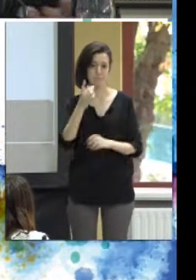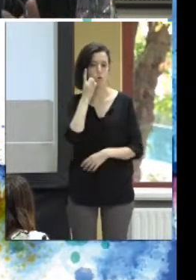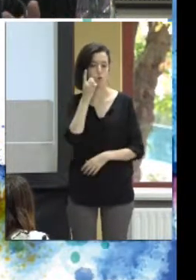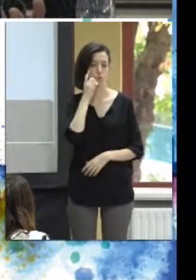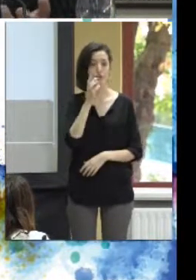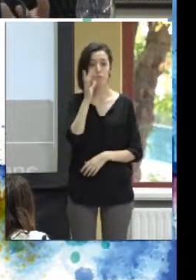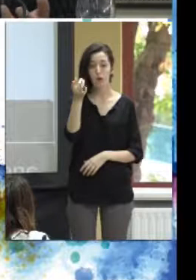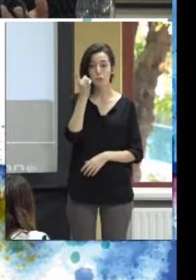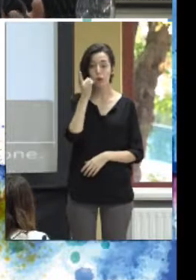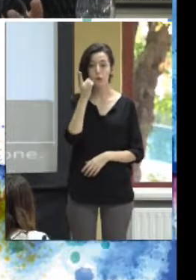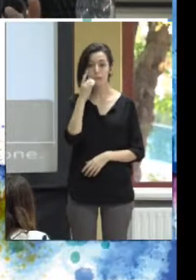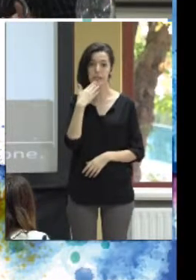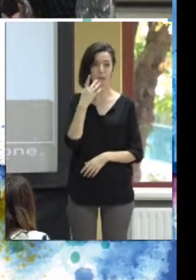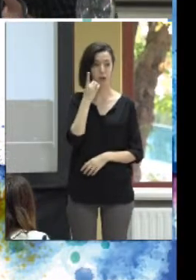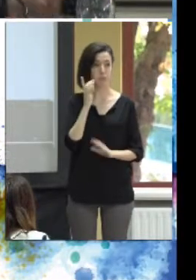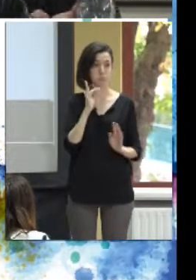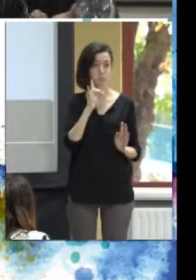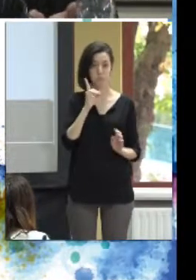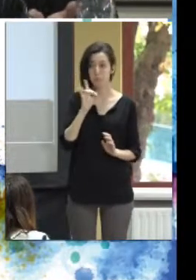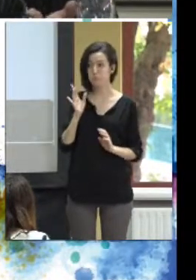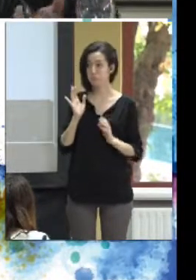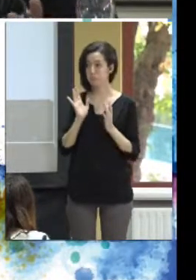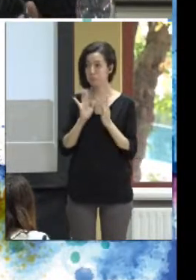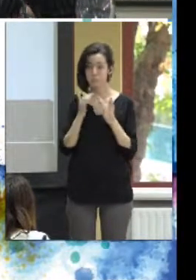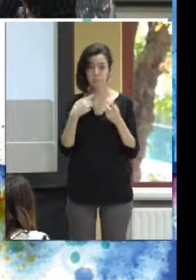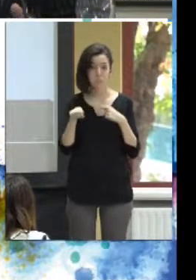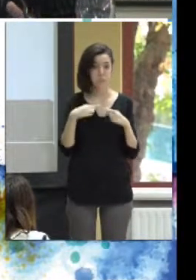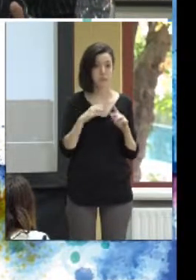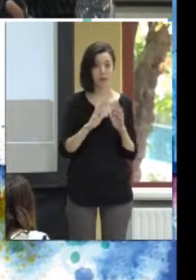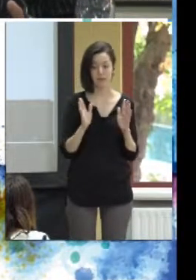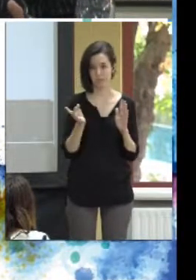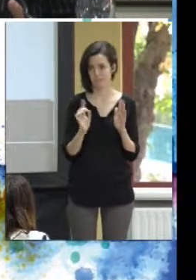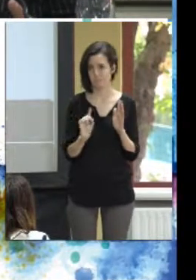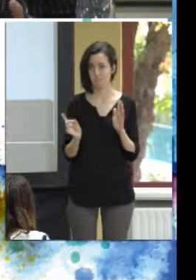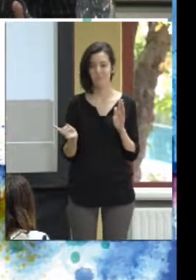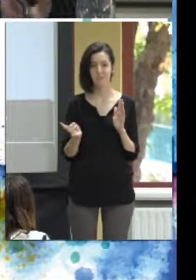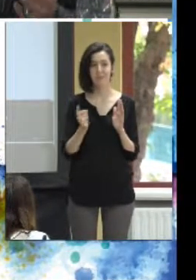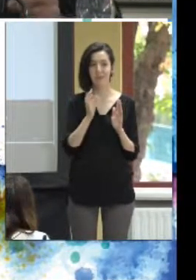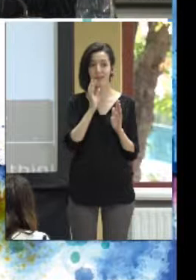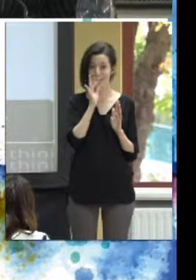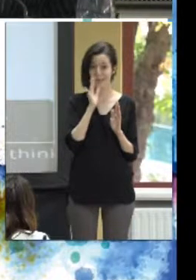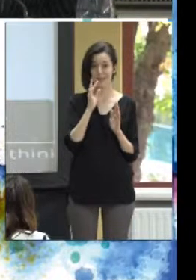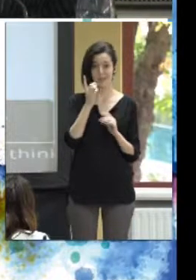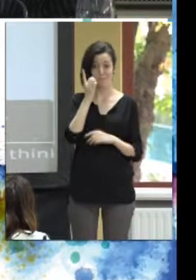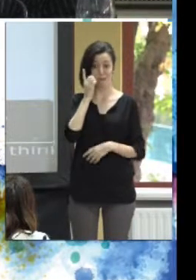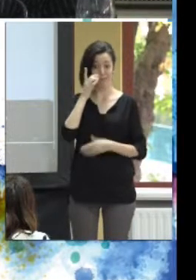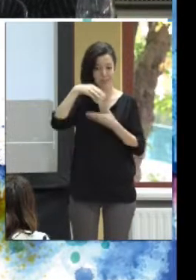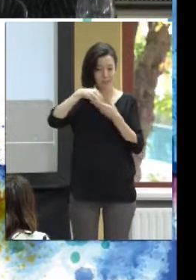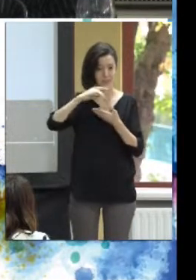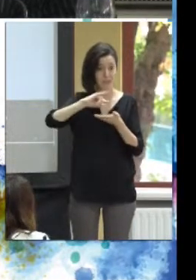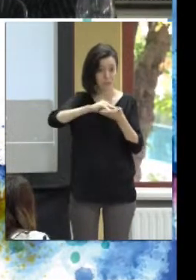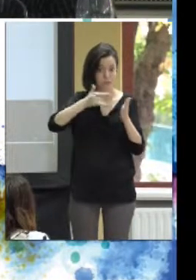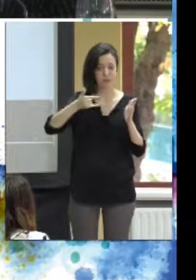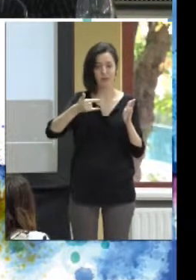is in our smartphones nowadays, I think they had less technology flying on the moon in the 70s. So, so therefore, we should use